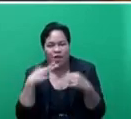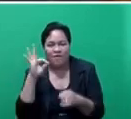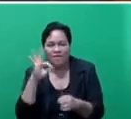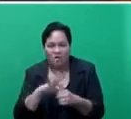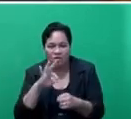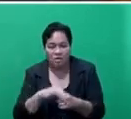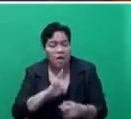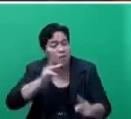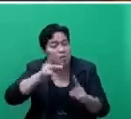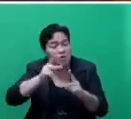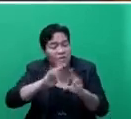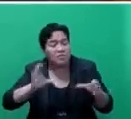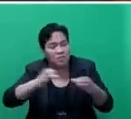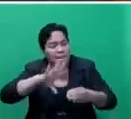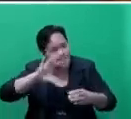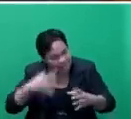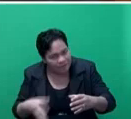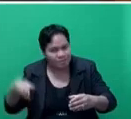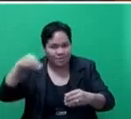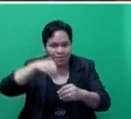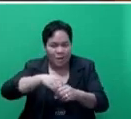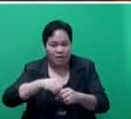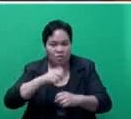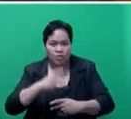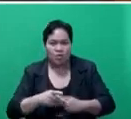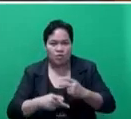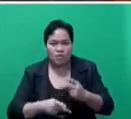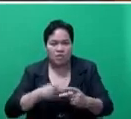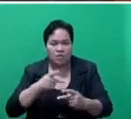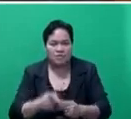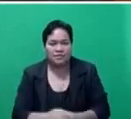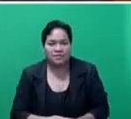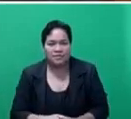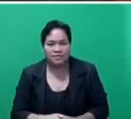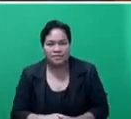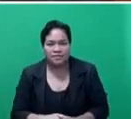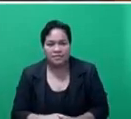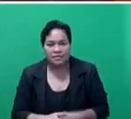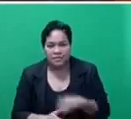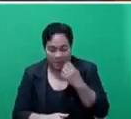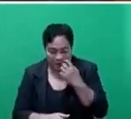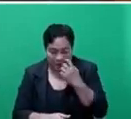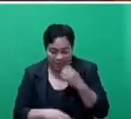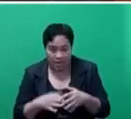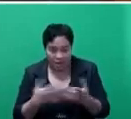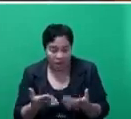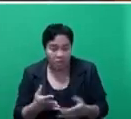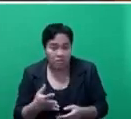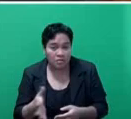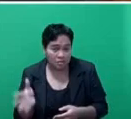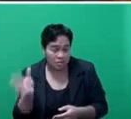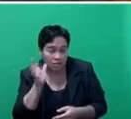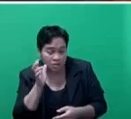parties must be part of the process. All these, Honorable Speaker, we are now told, as in